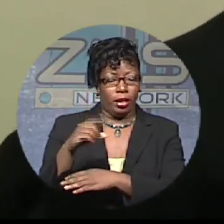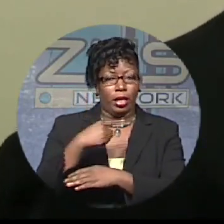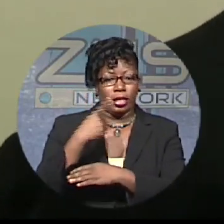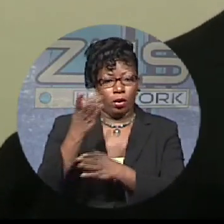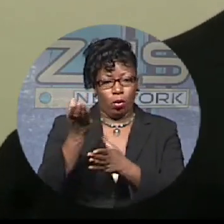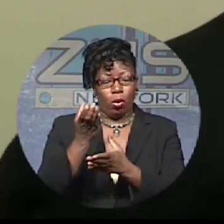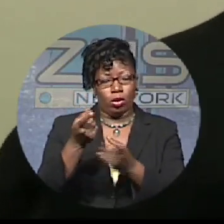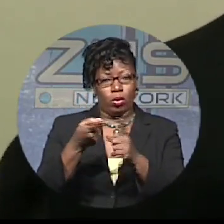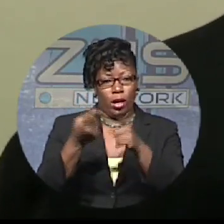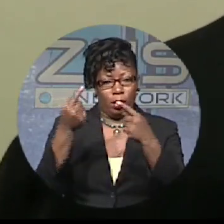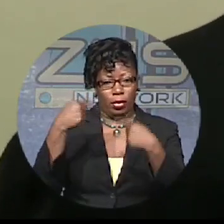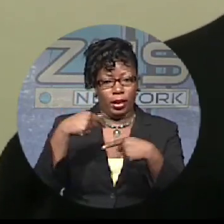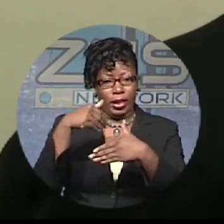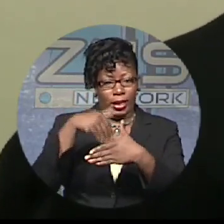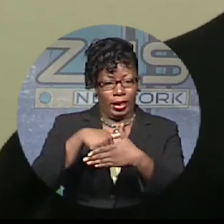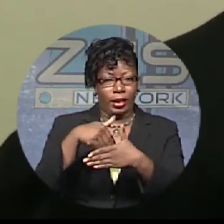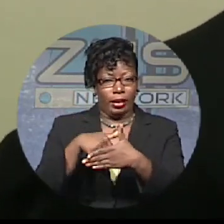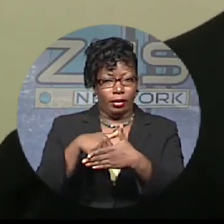there, we want to do a big,